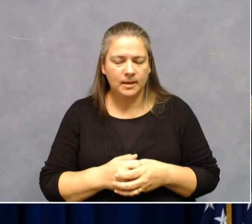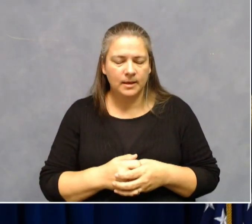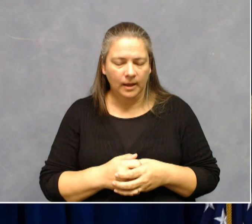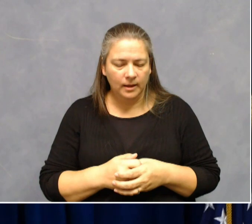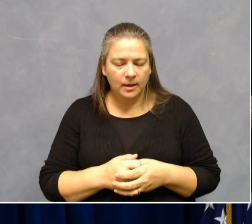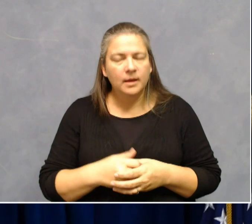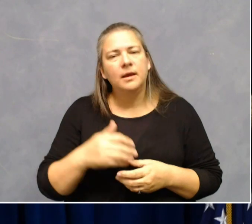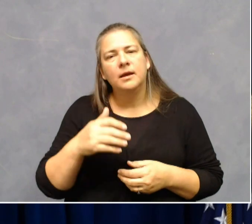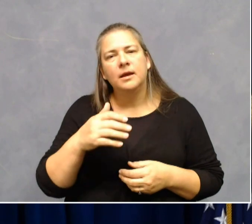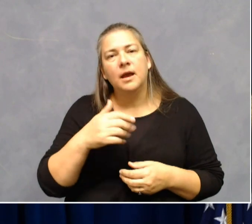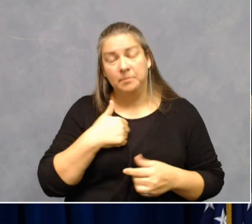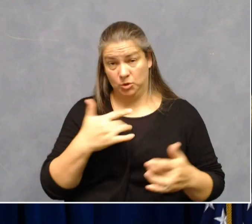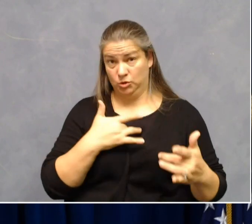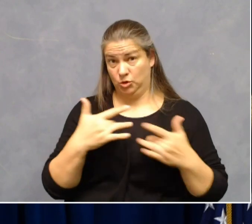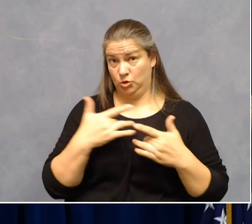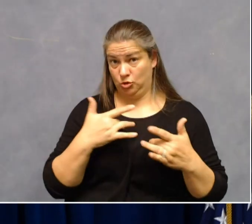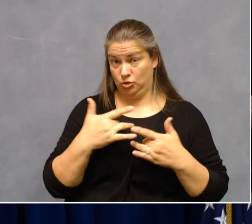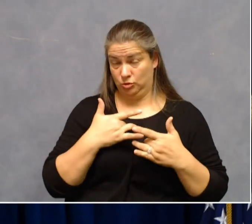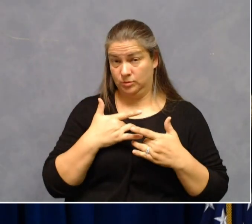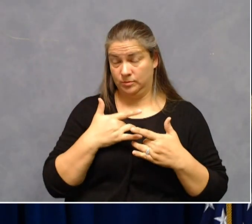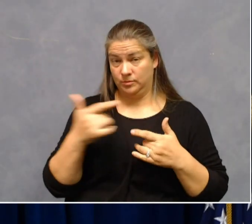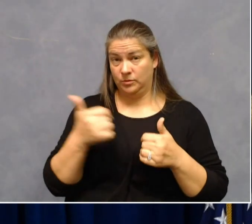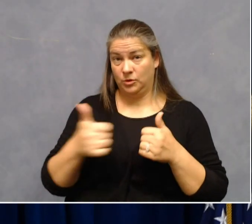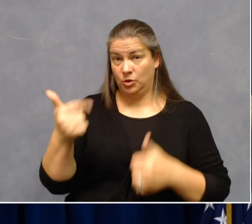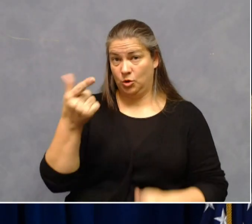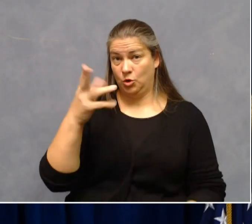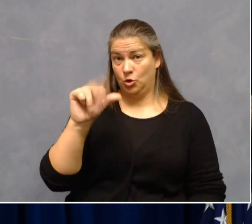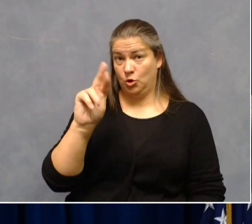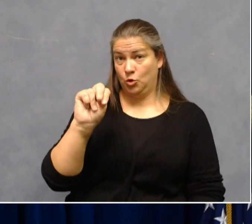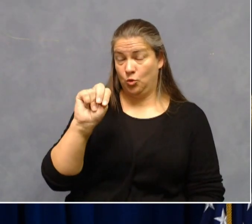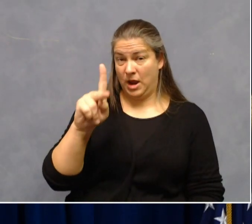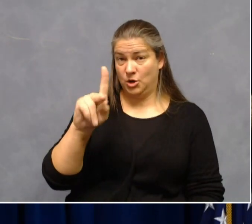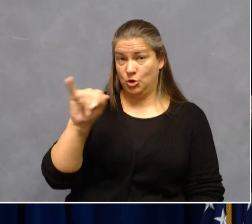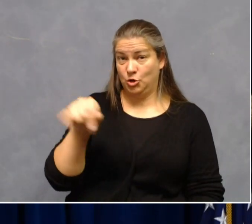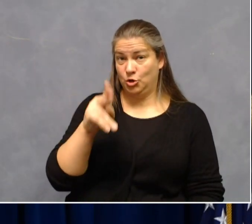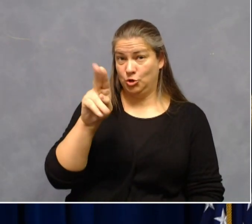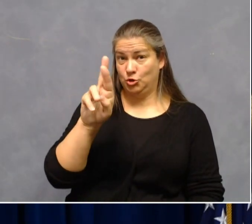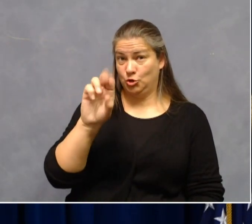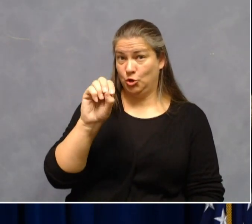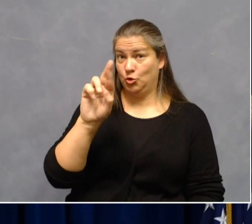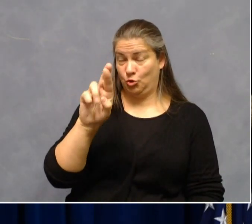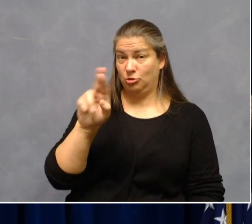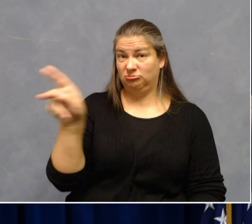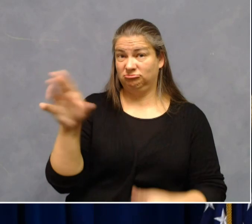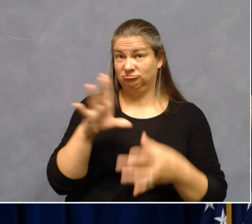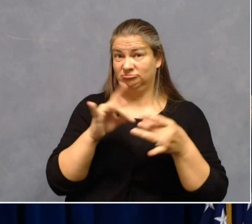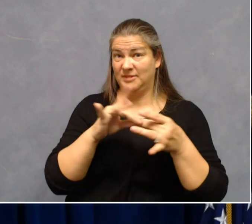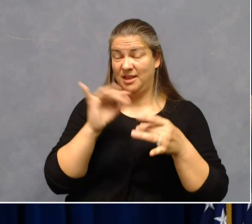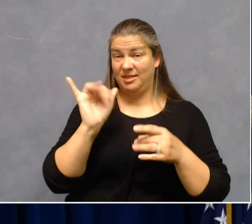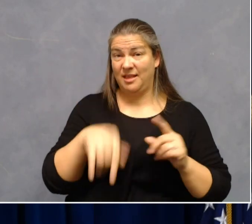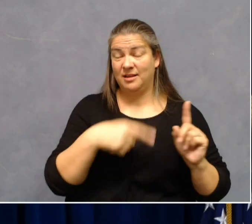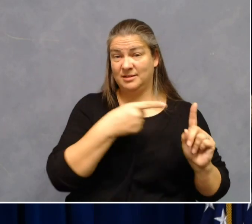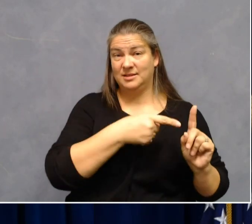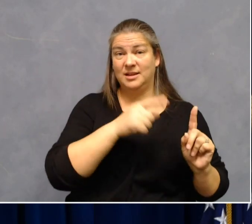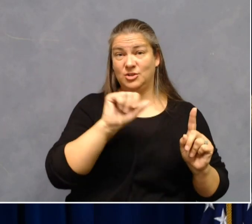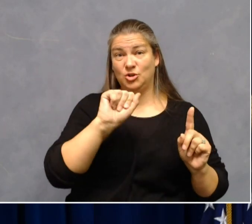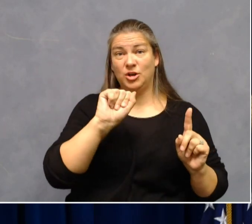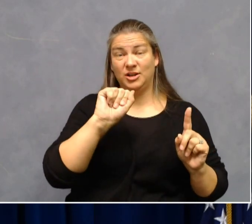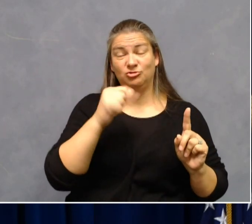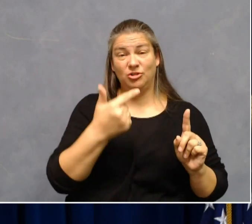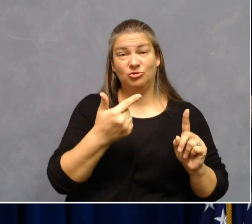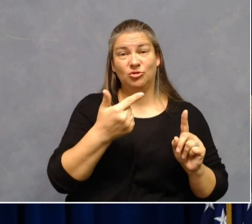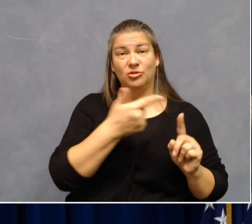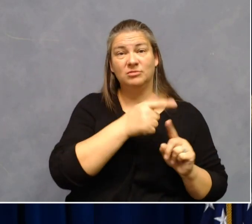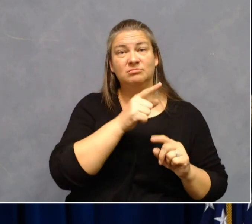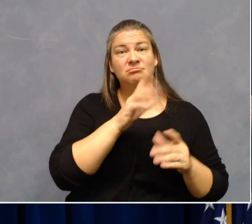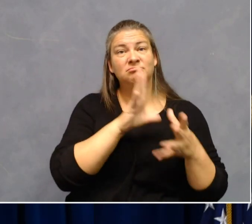the grand juror is suggesting that the Attorney General made direct false statements to the public about